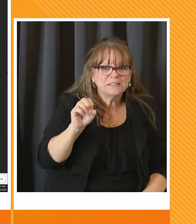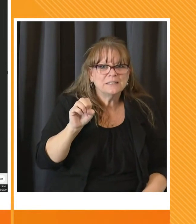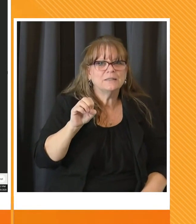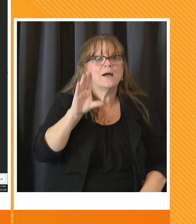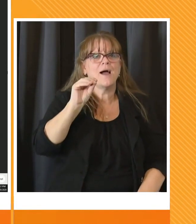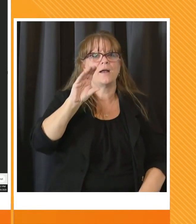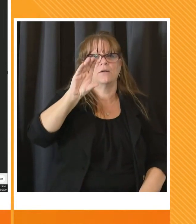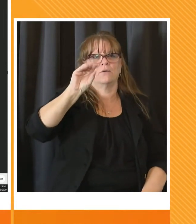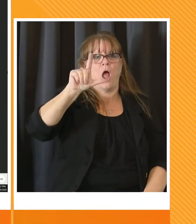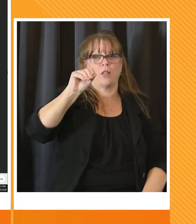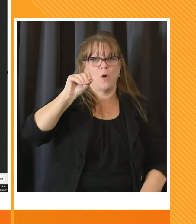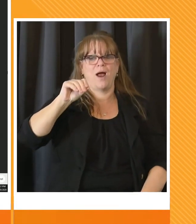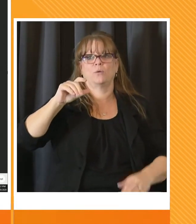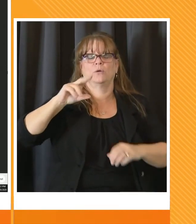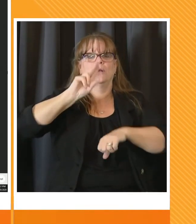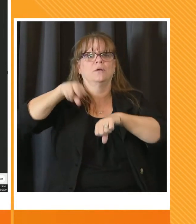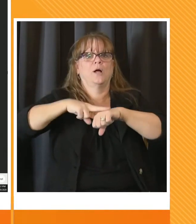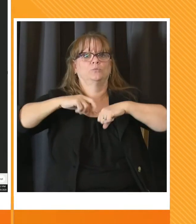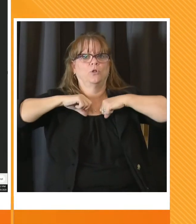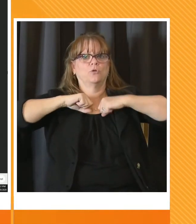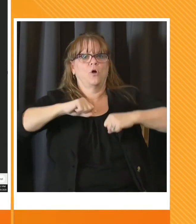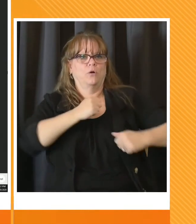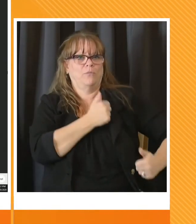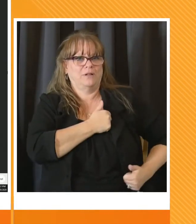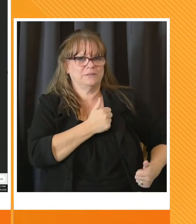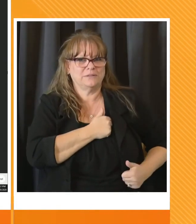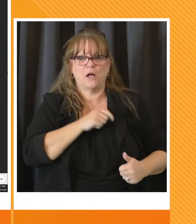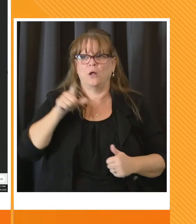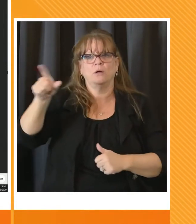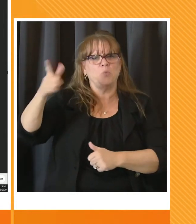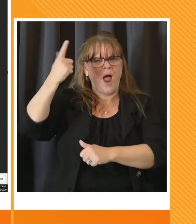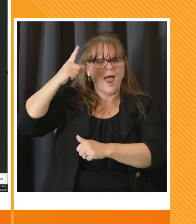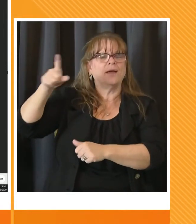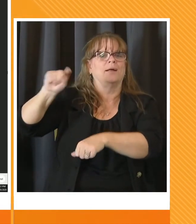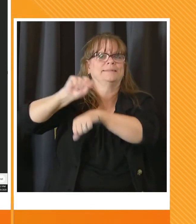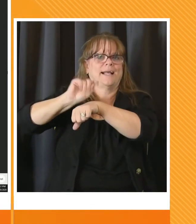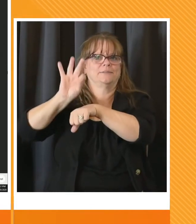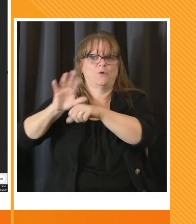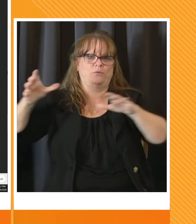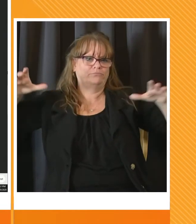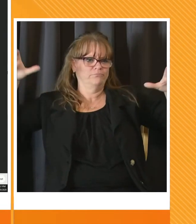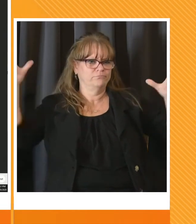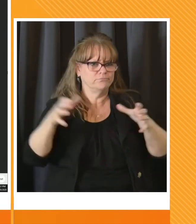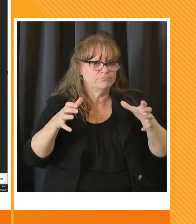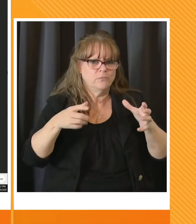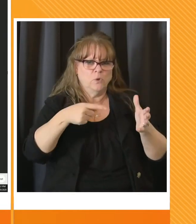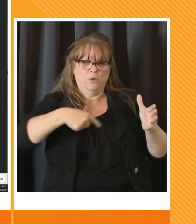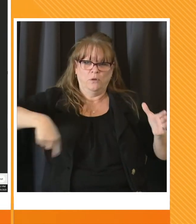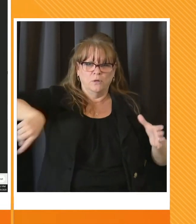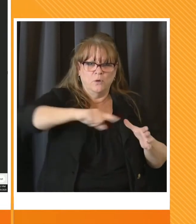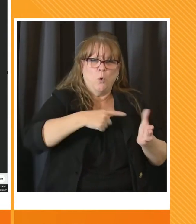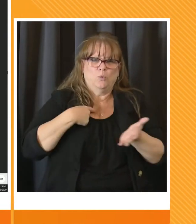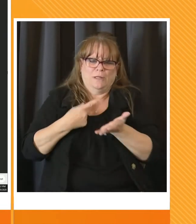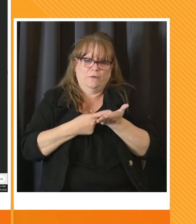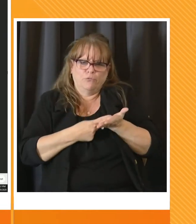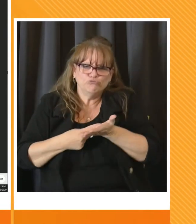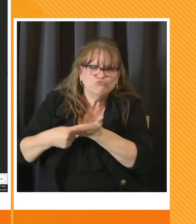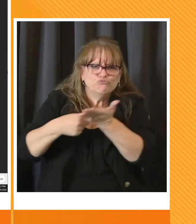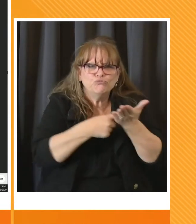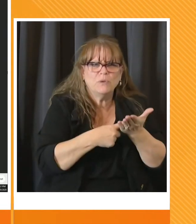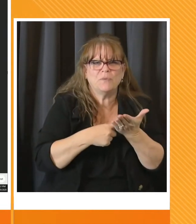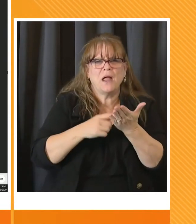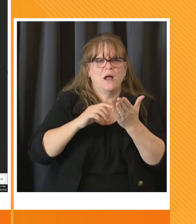task force is to ensure that we have all the tools that we need in place to implement our vaccine strategy. And that